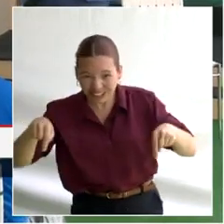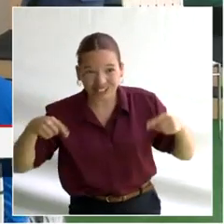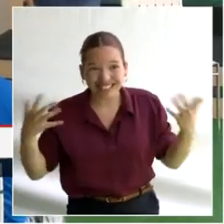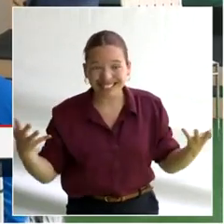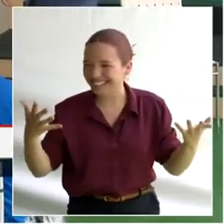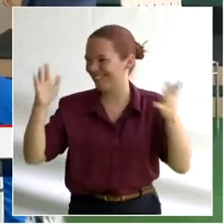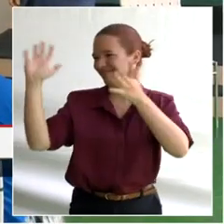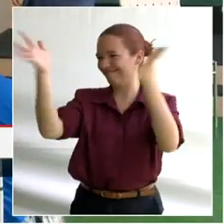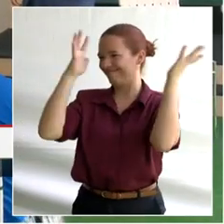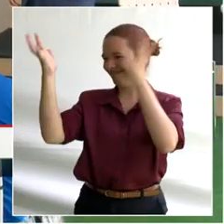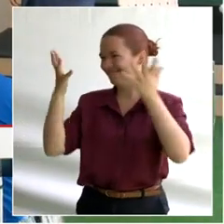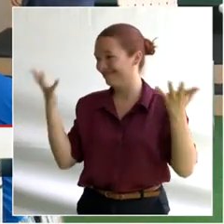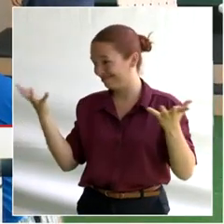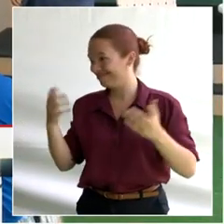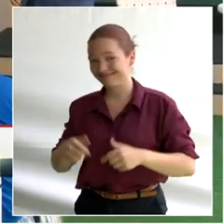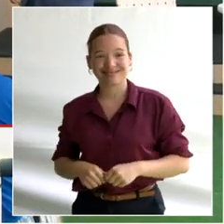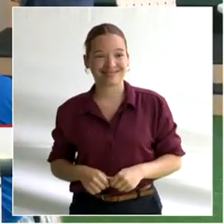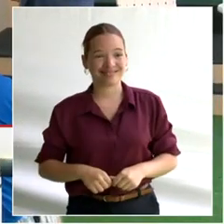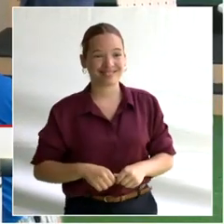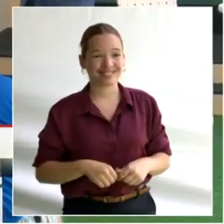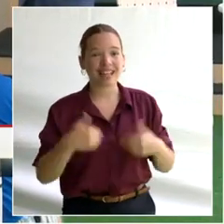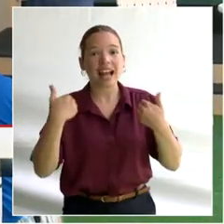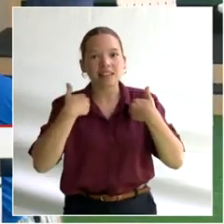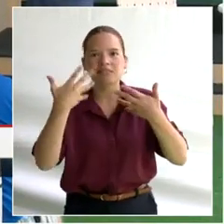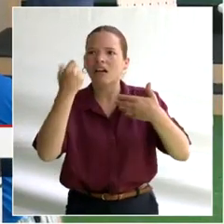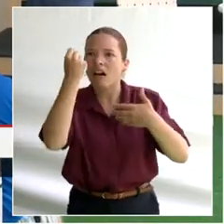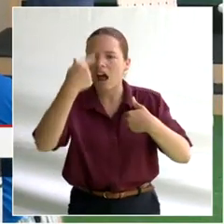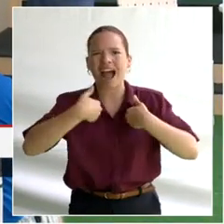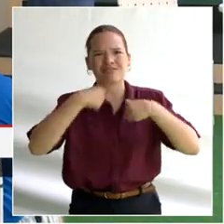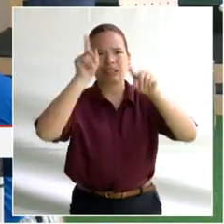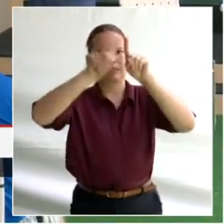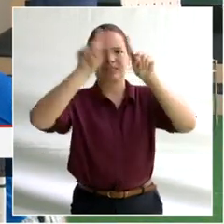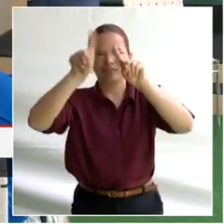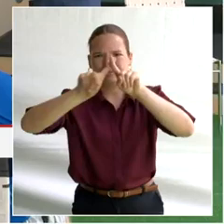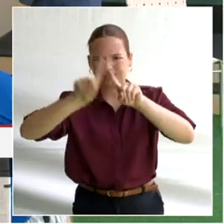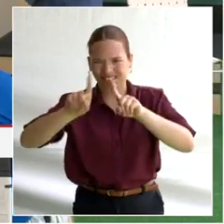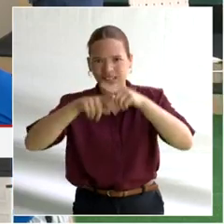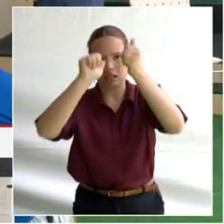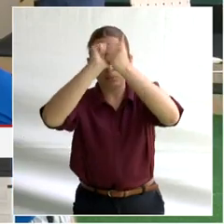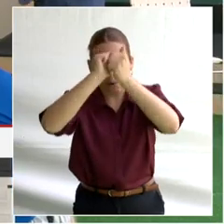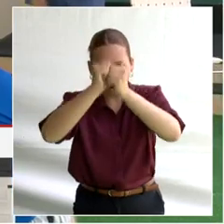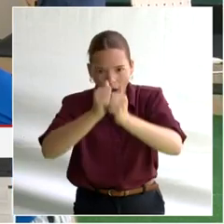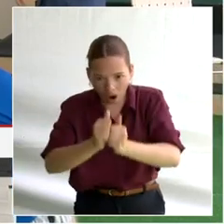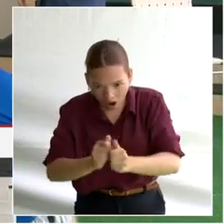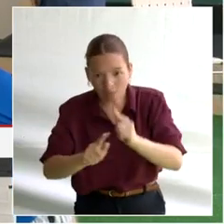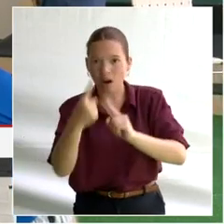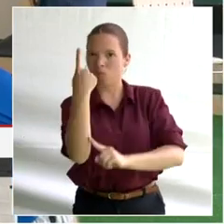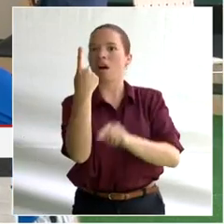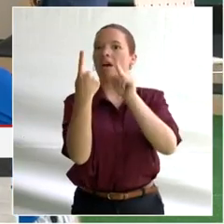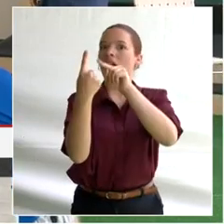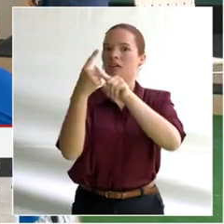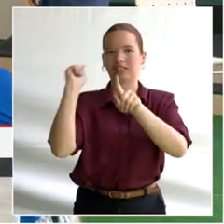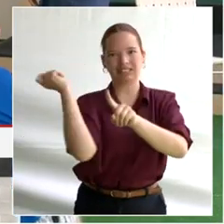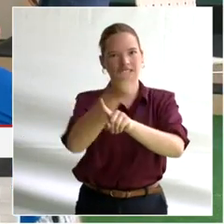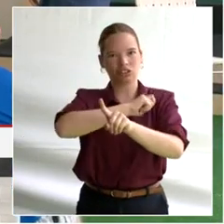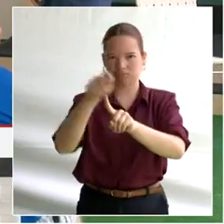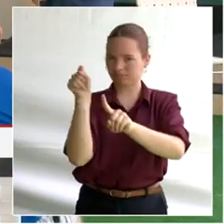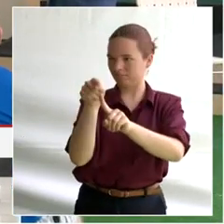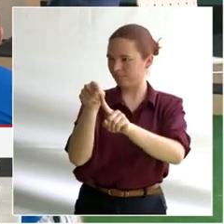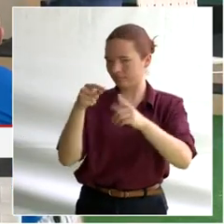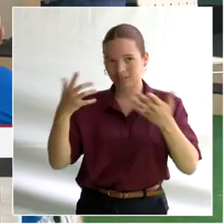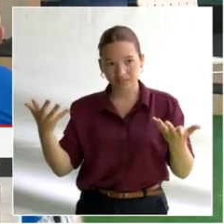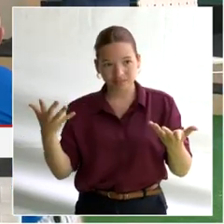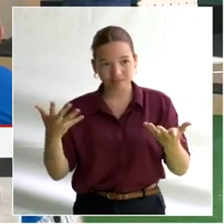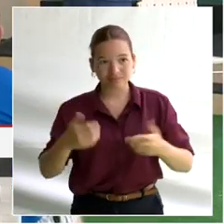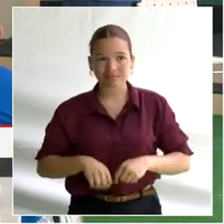at the top of that list, so thank you. I want to thank Angie Gates and Events DC, another longtime supporter of the event,